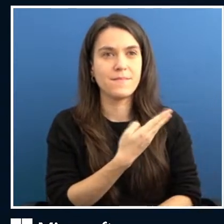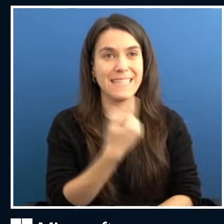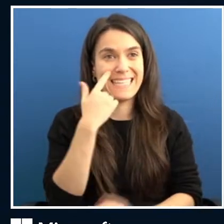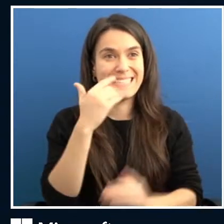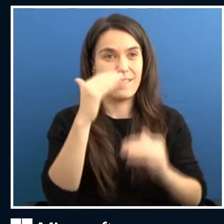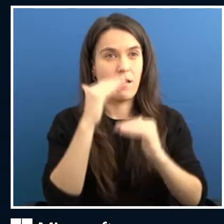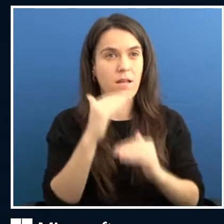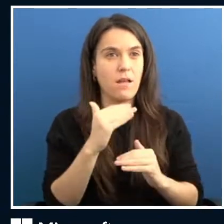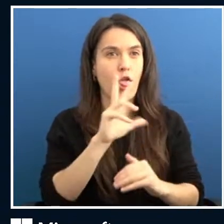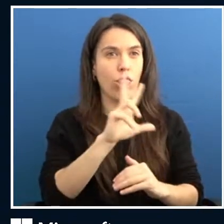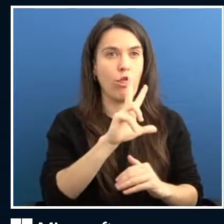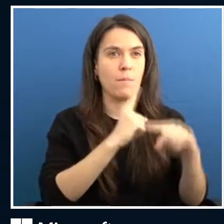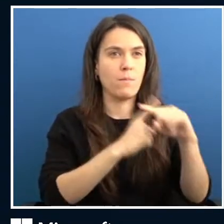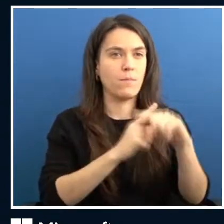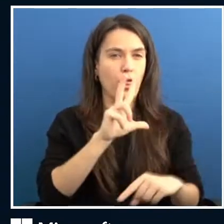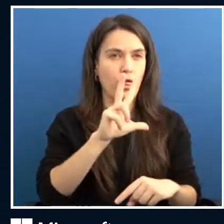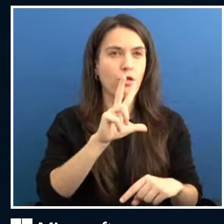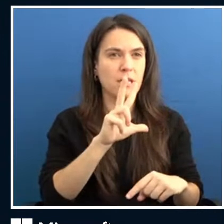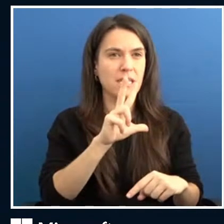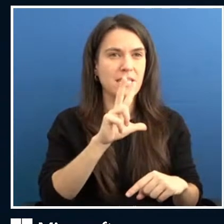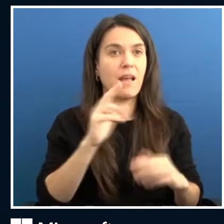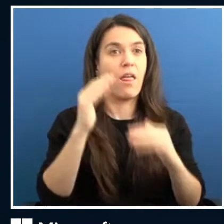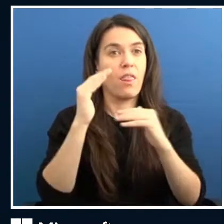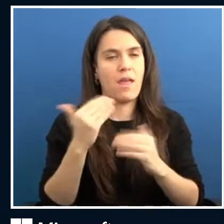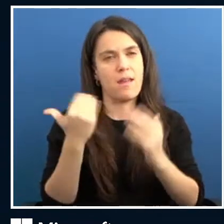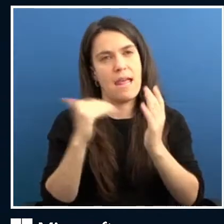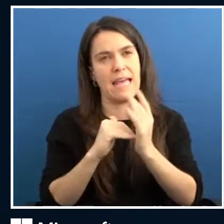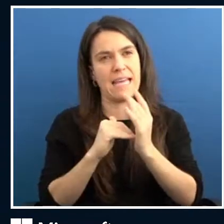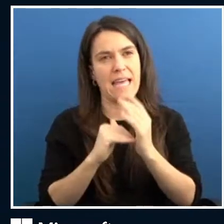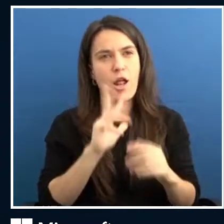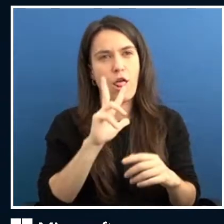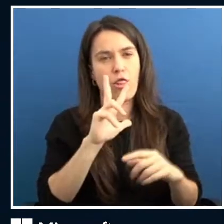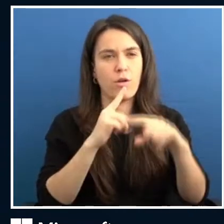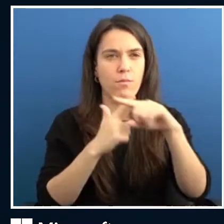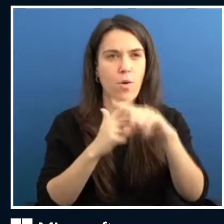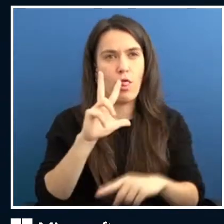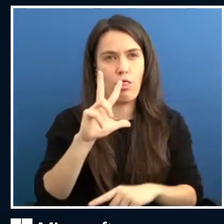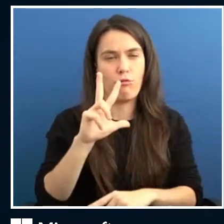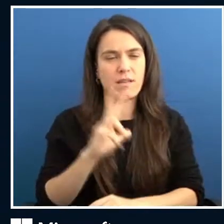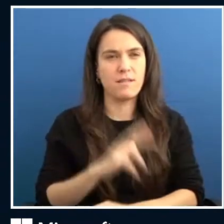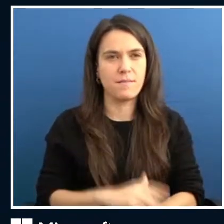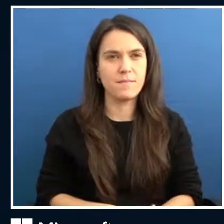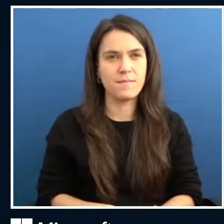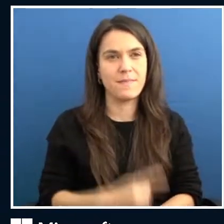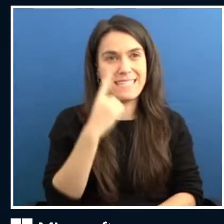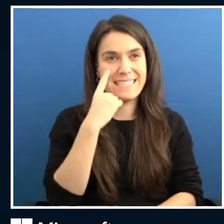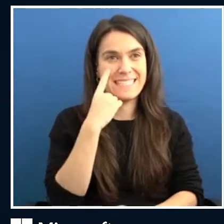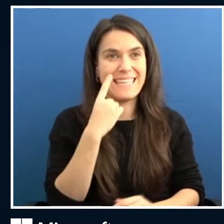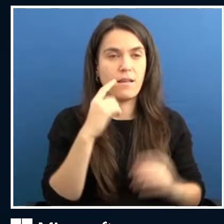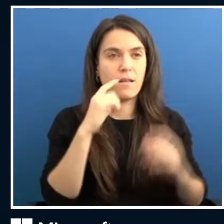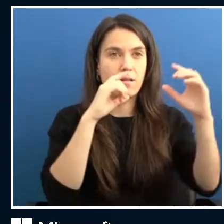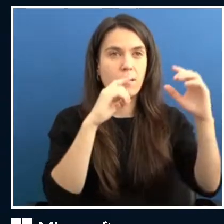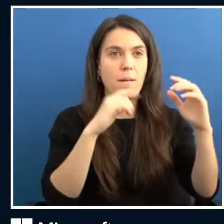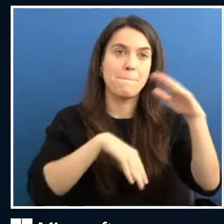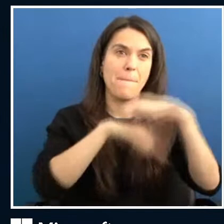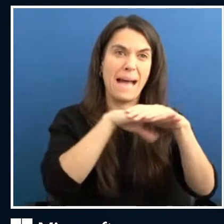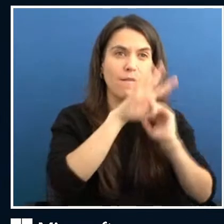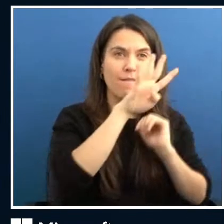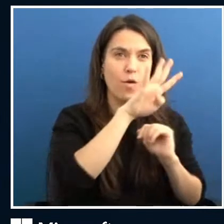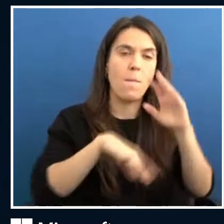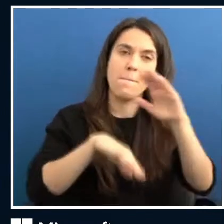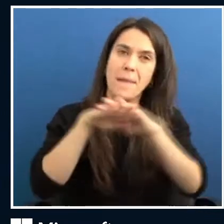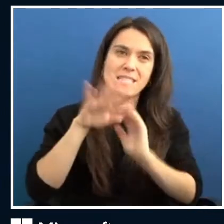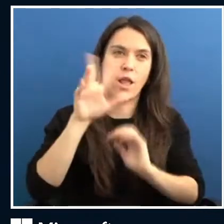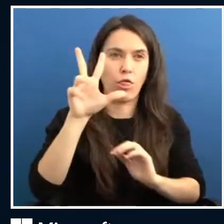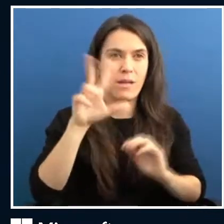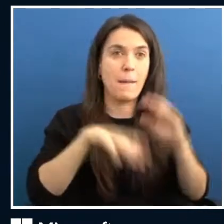is a 4, and then here again, and the maximum value here is a 3. So again, this is